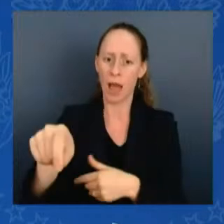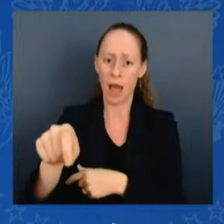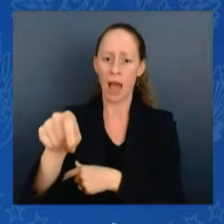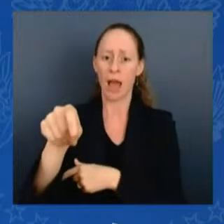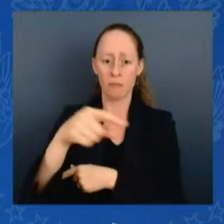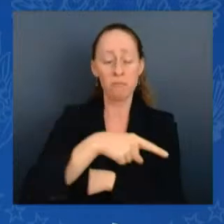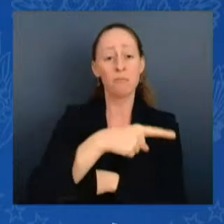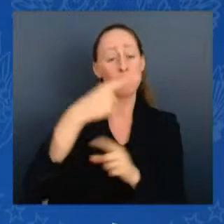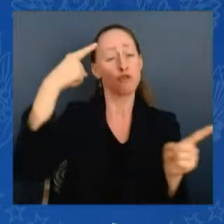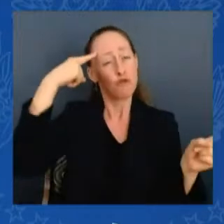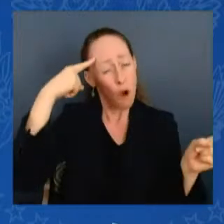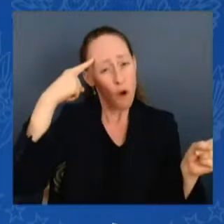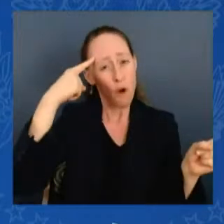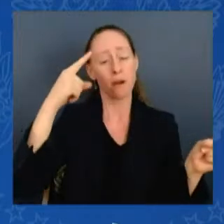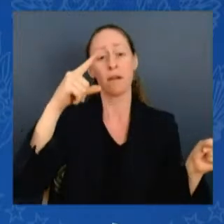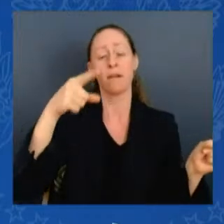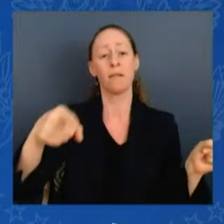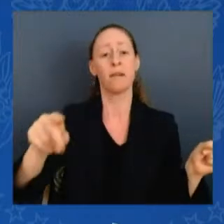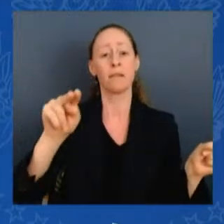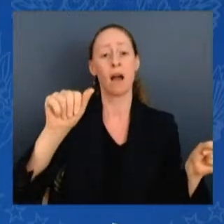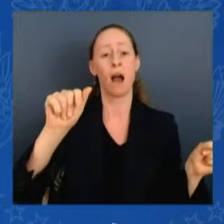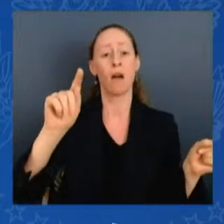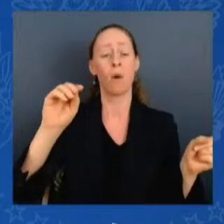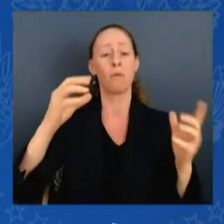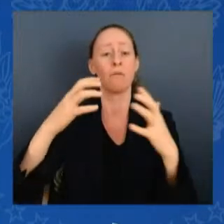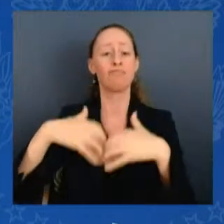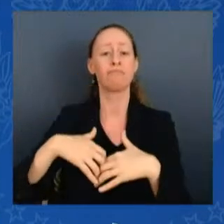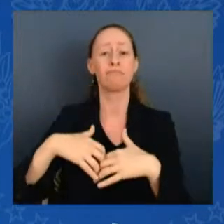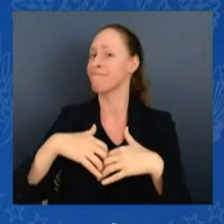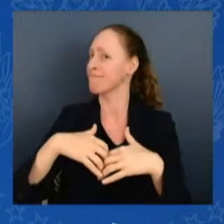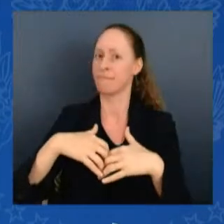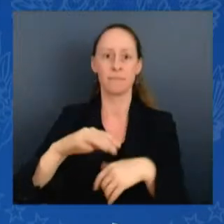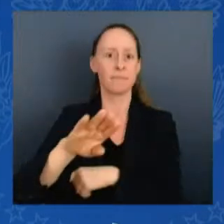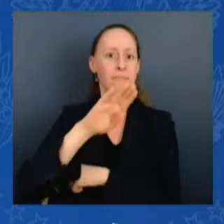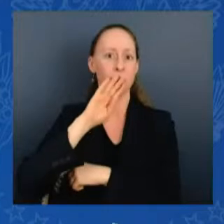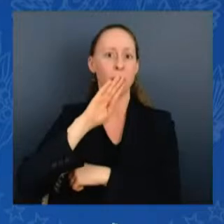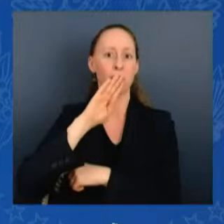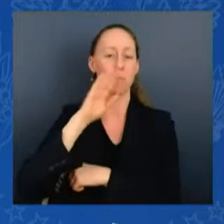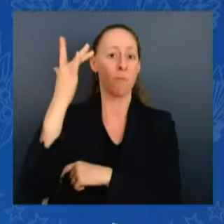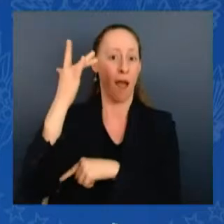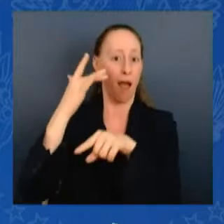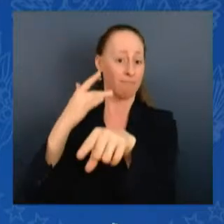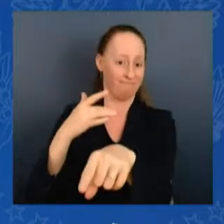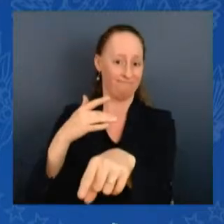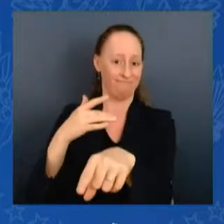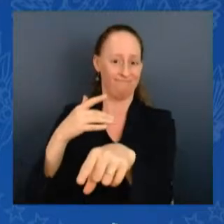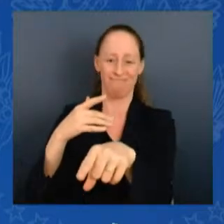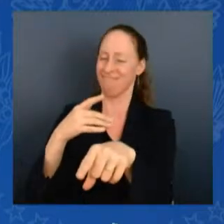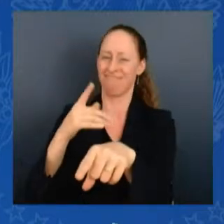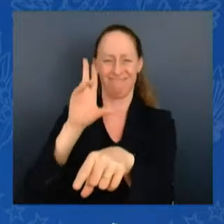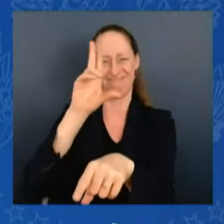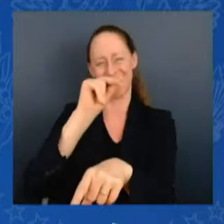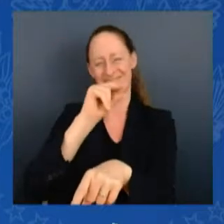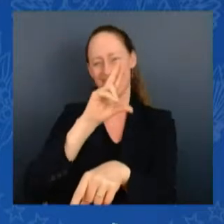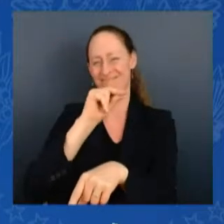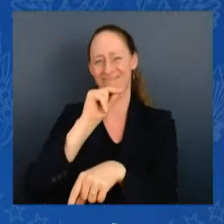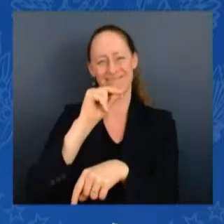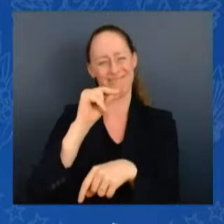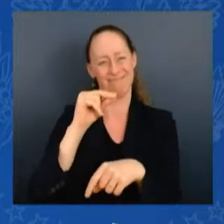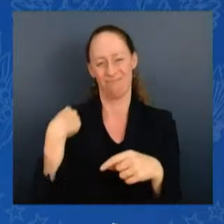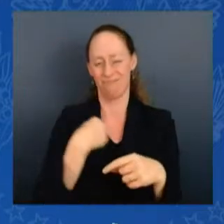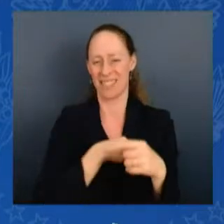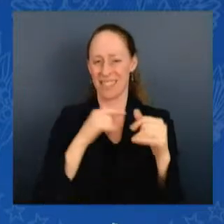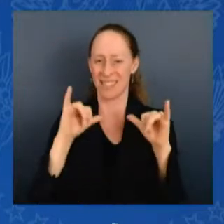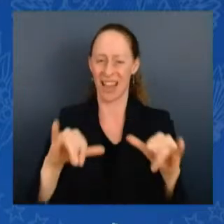proved him wrong. Under his stewardship, NATO has become stronger and more united than ever, and Americans